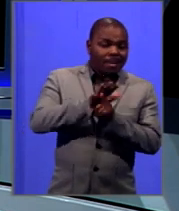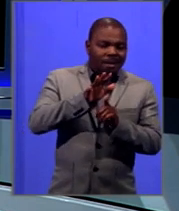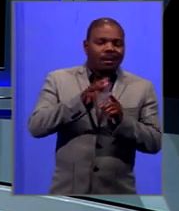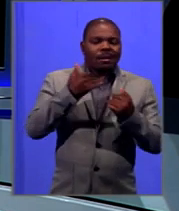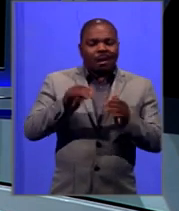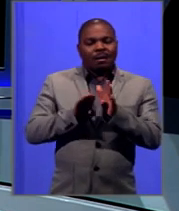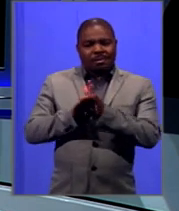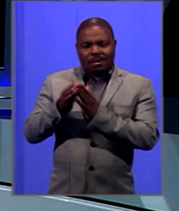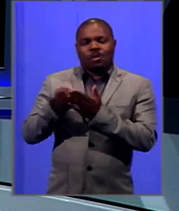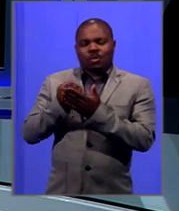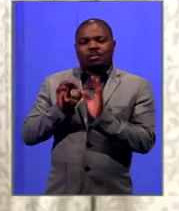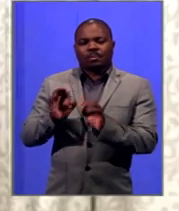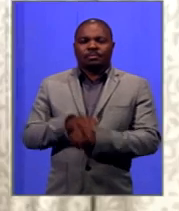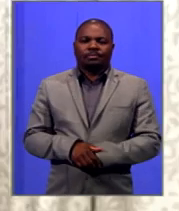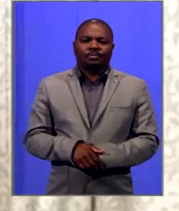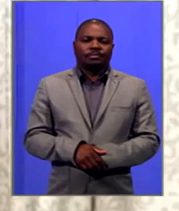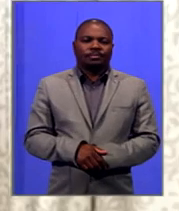COVID-19.